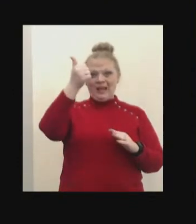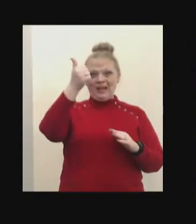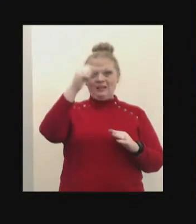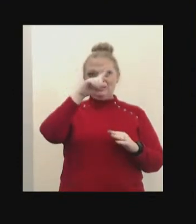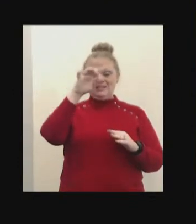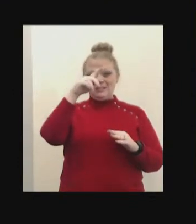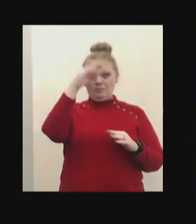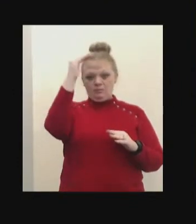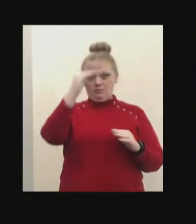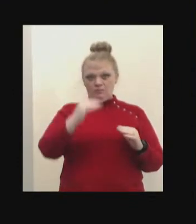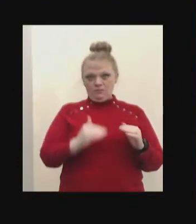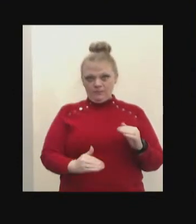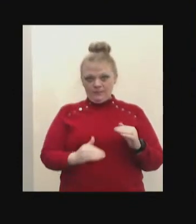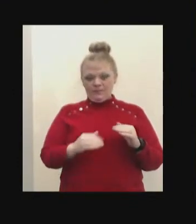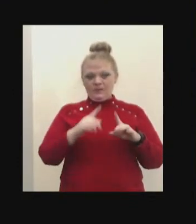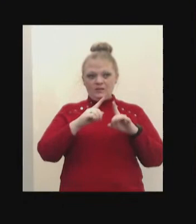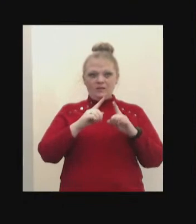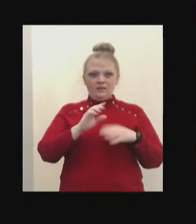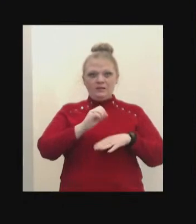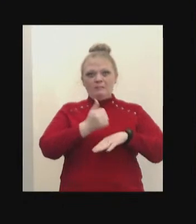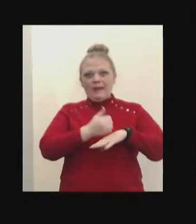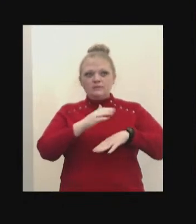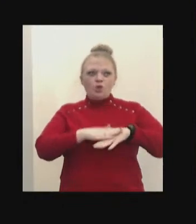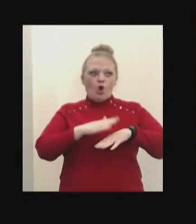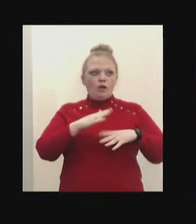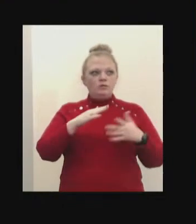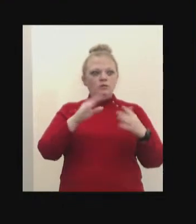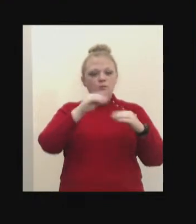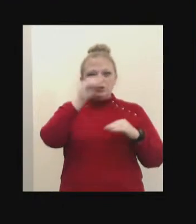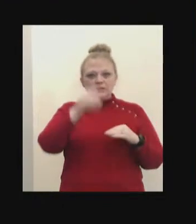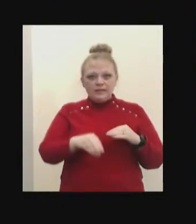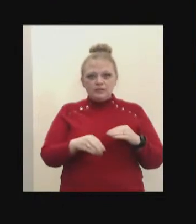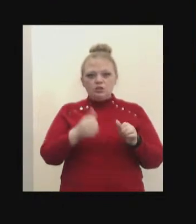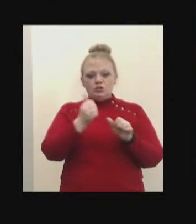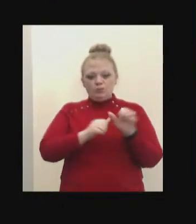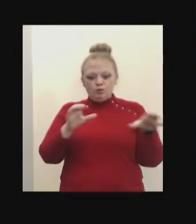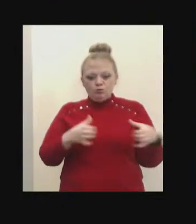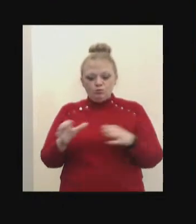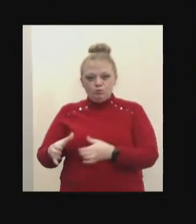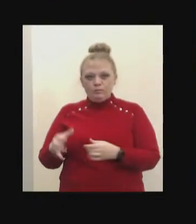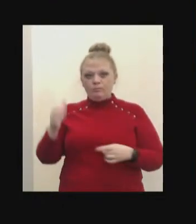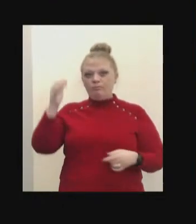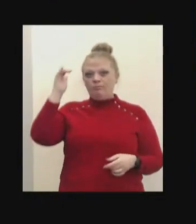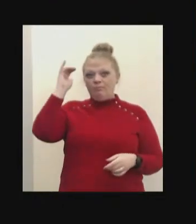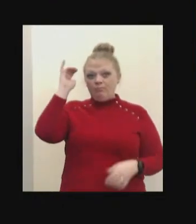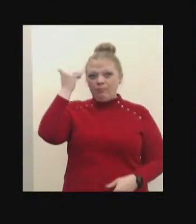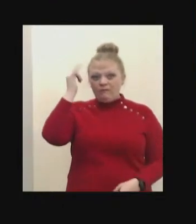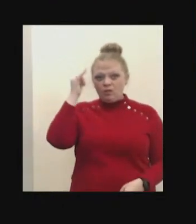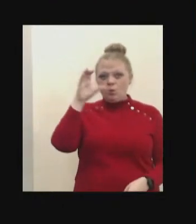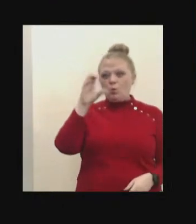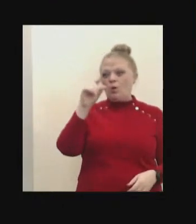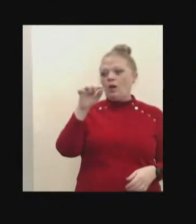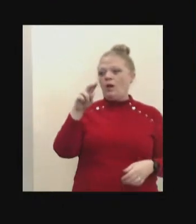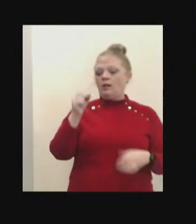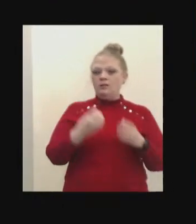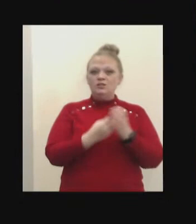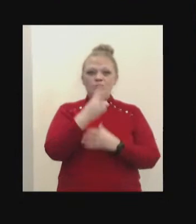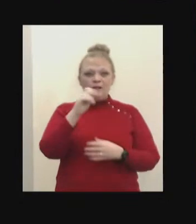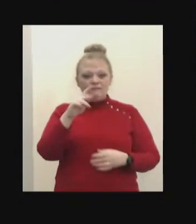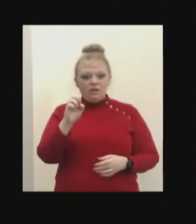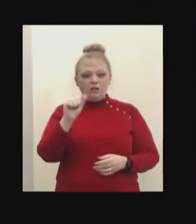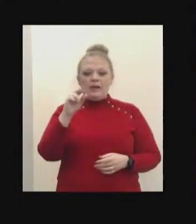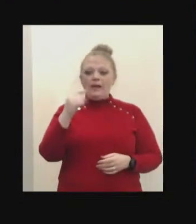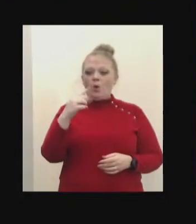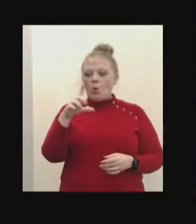on the percentage of the population per capita, Buffalo, Collins, Springville, Angola, Buffalo,